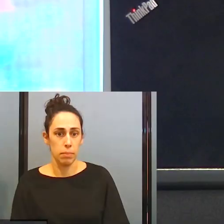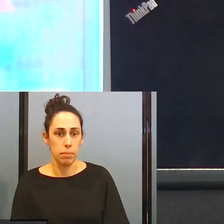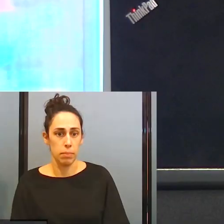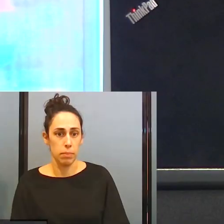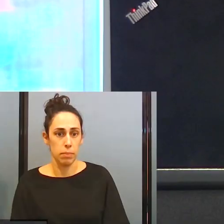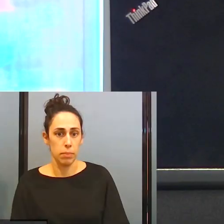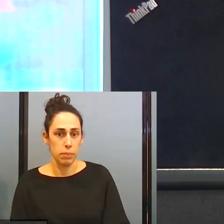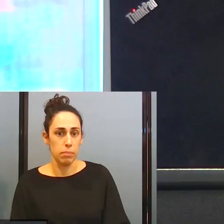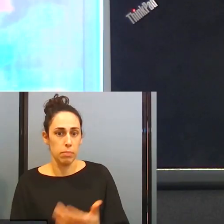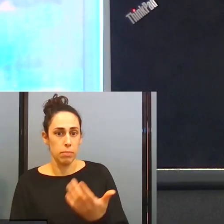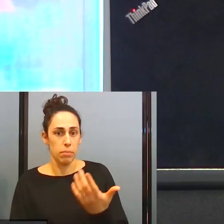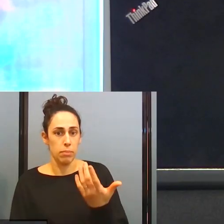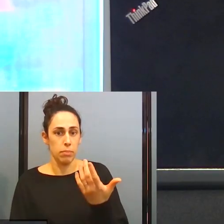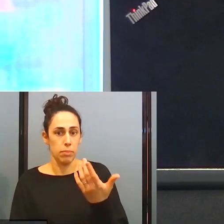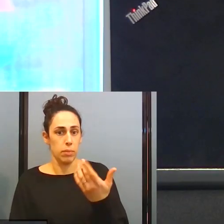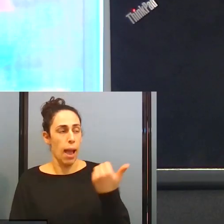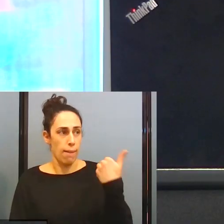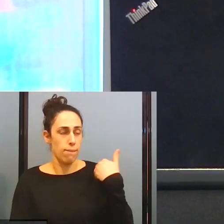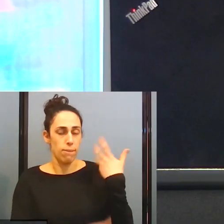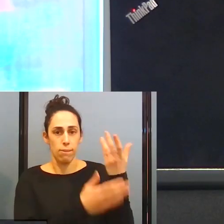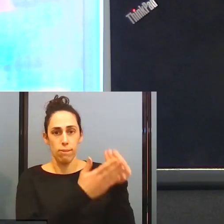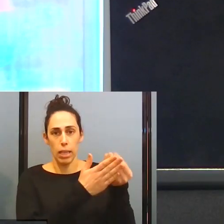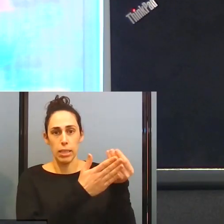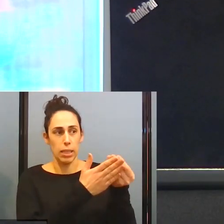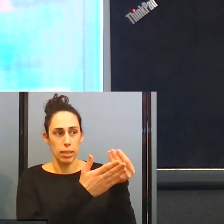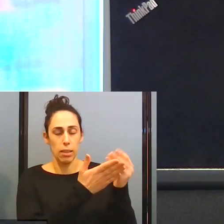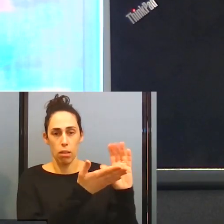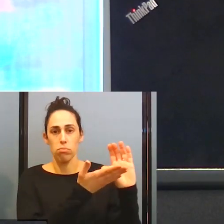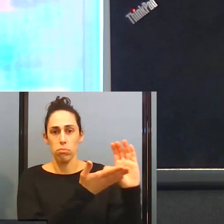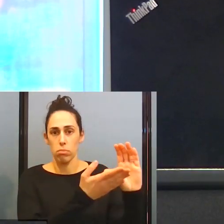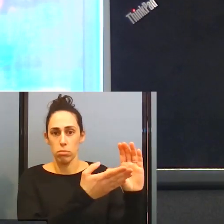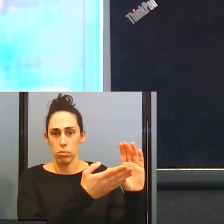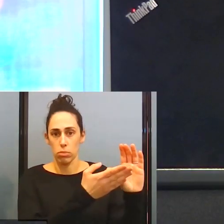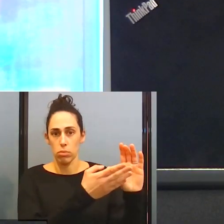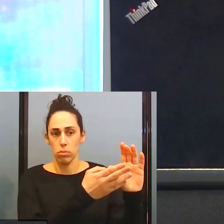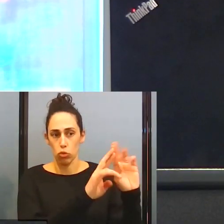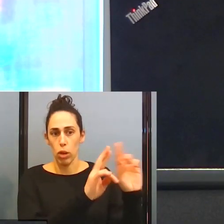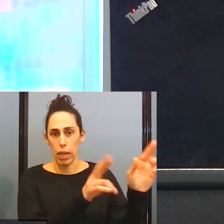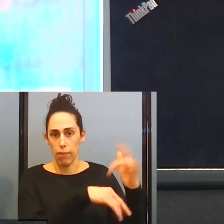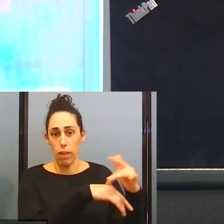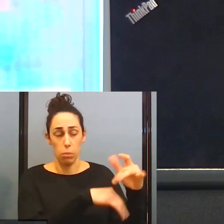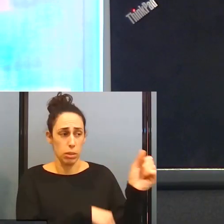So as we mentioned and as Sarah talked about, it is often very challenging.